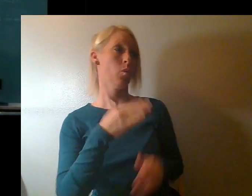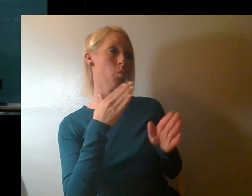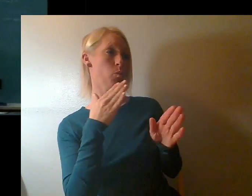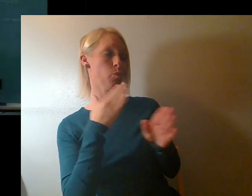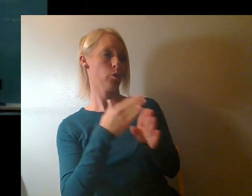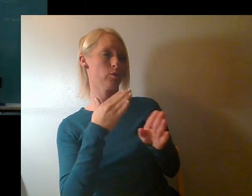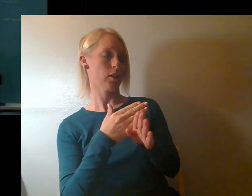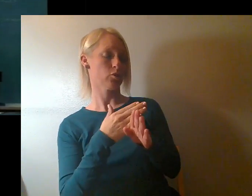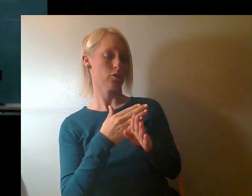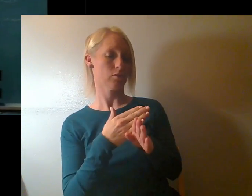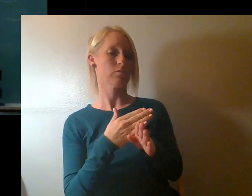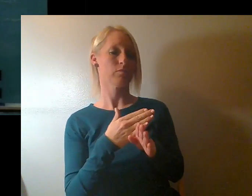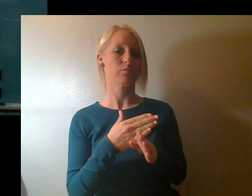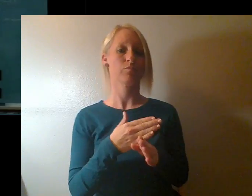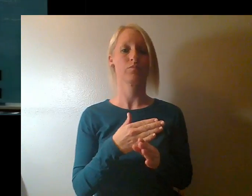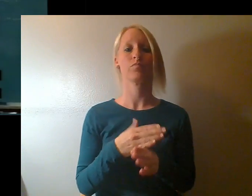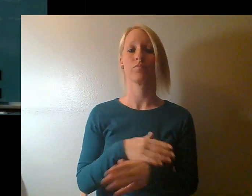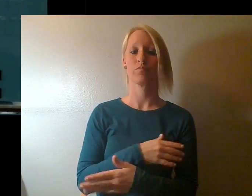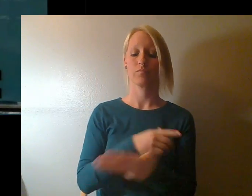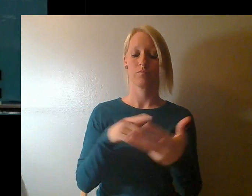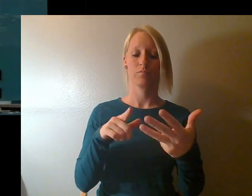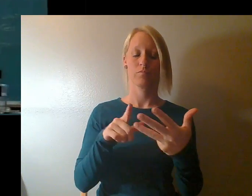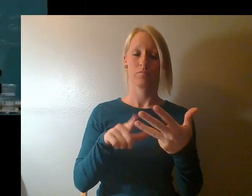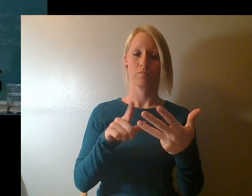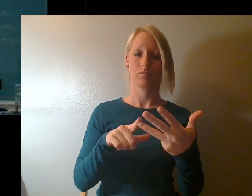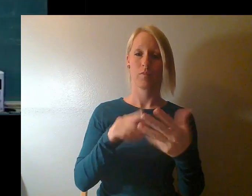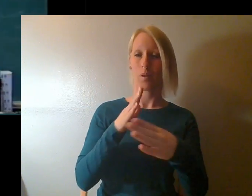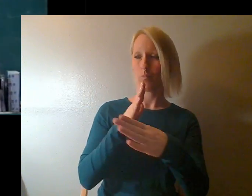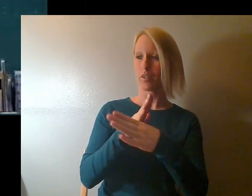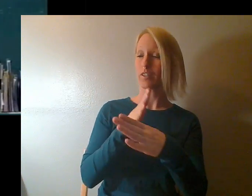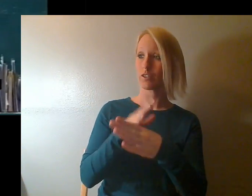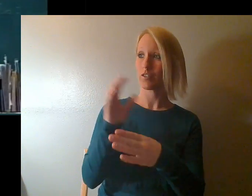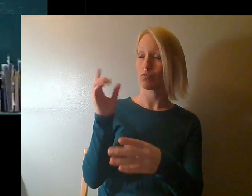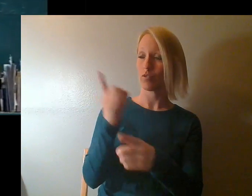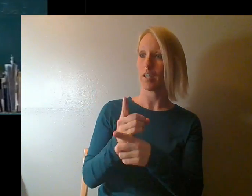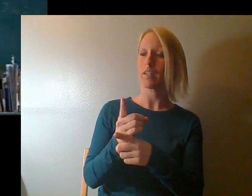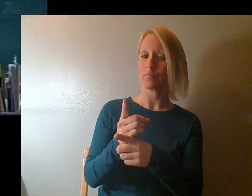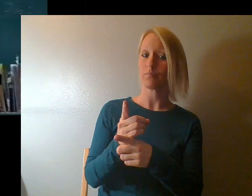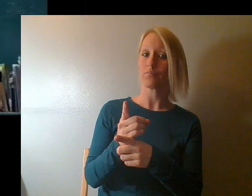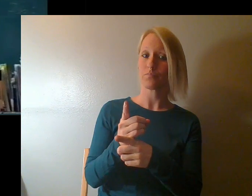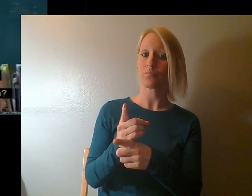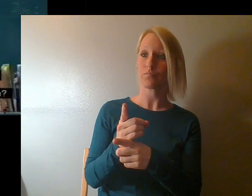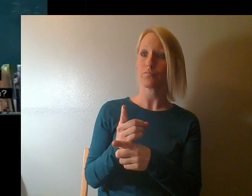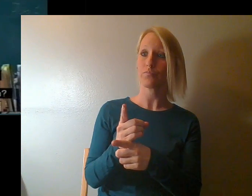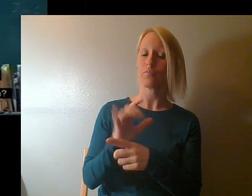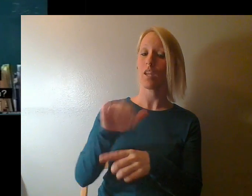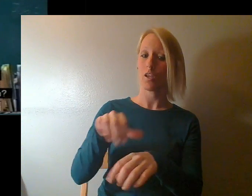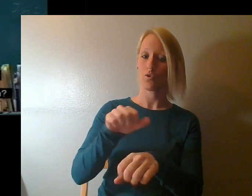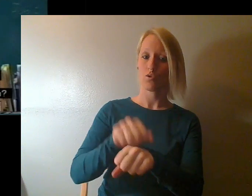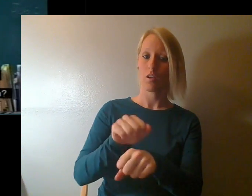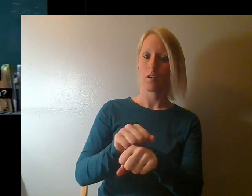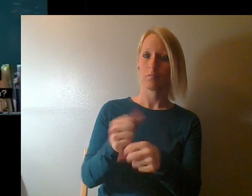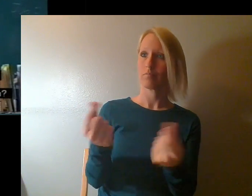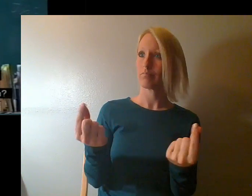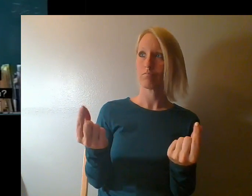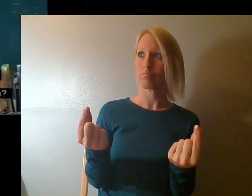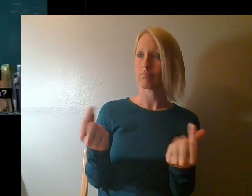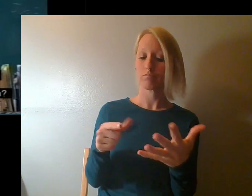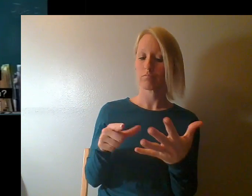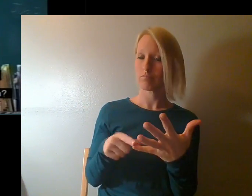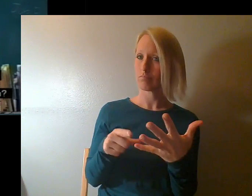Okay? Protection. It's obviously another job of it. What else is it going to do?